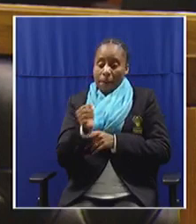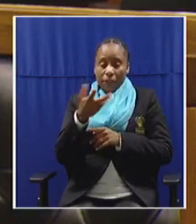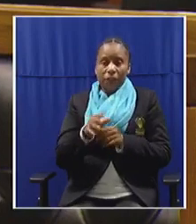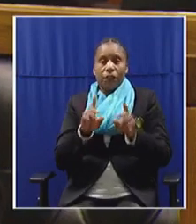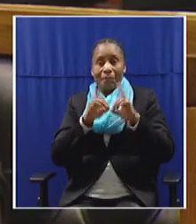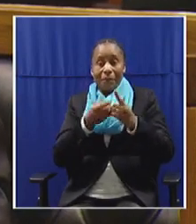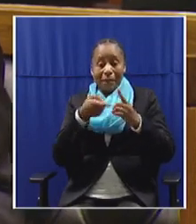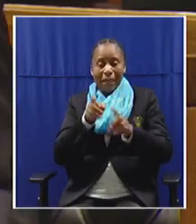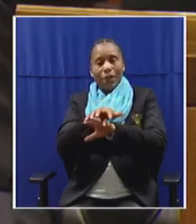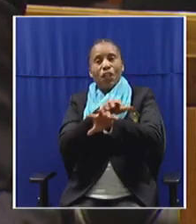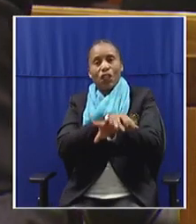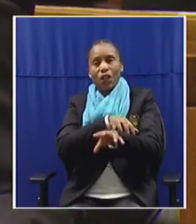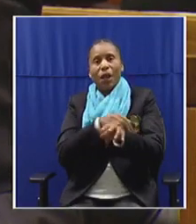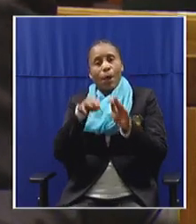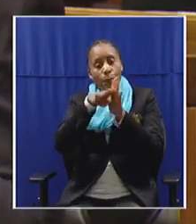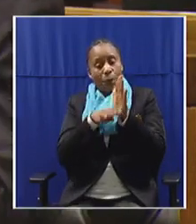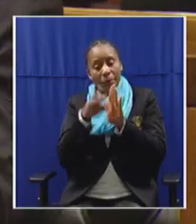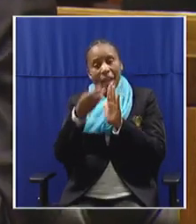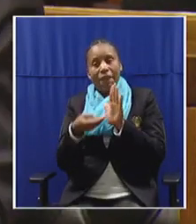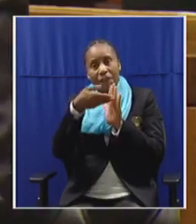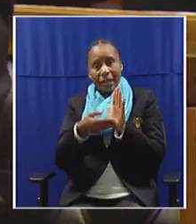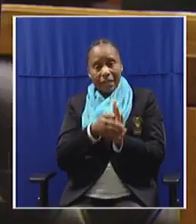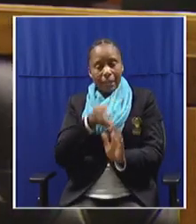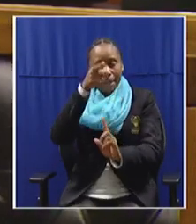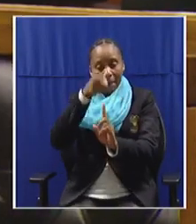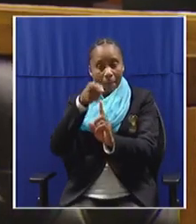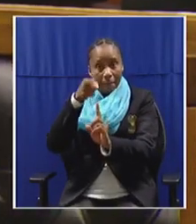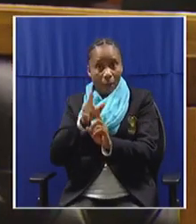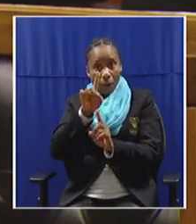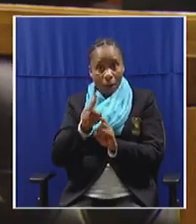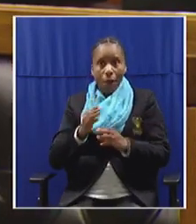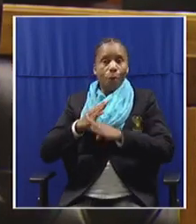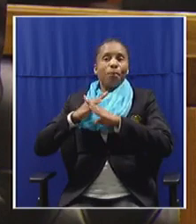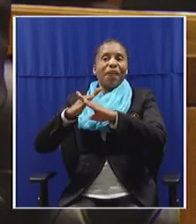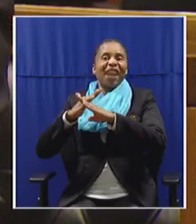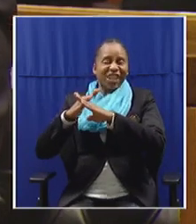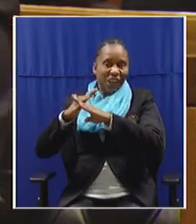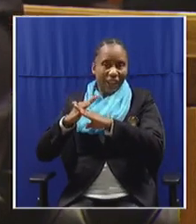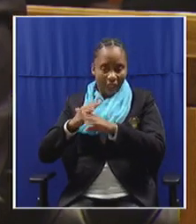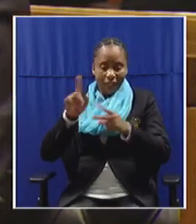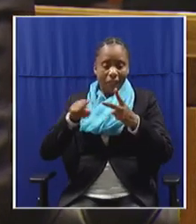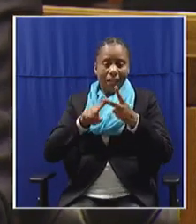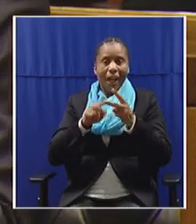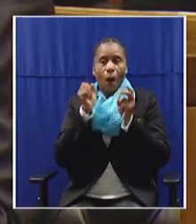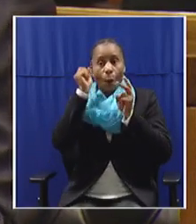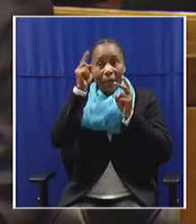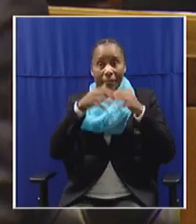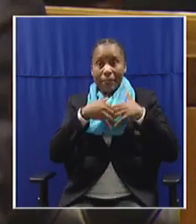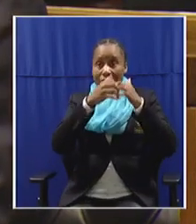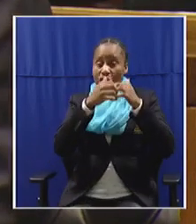got programs that are targeting prevention and the creation of awareness, as well